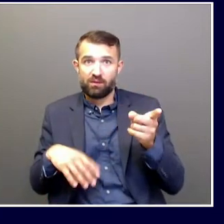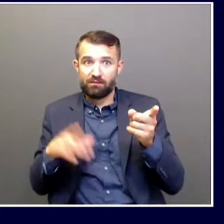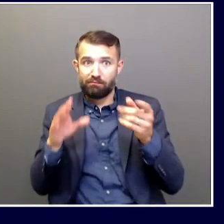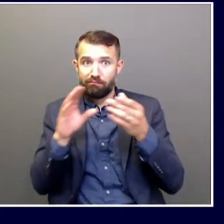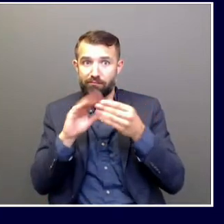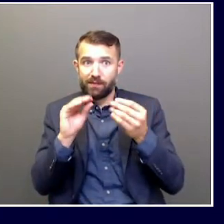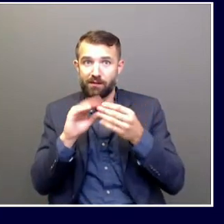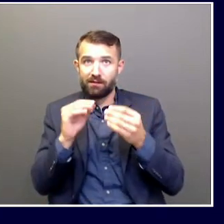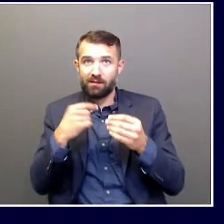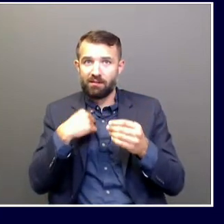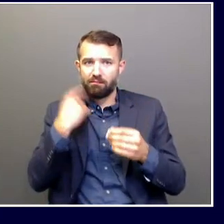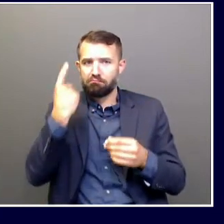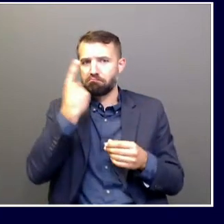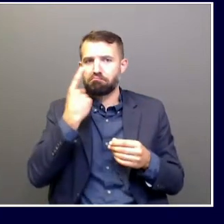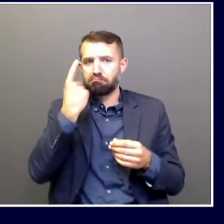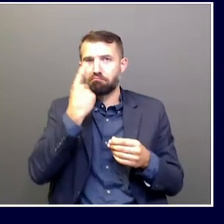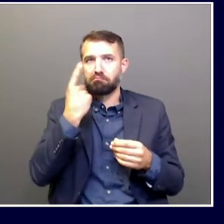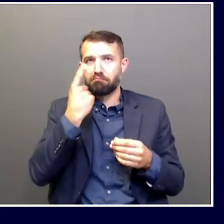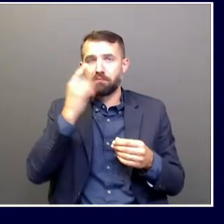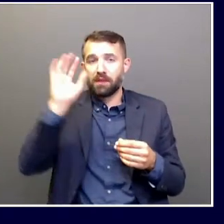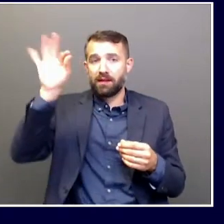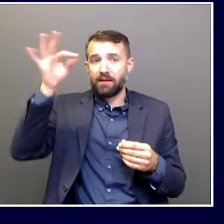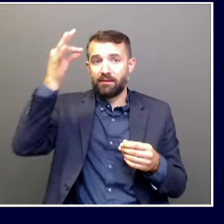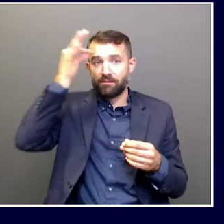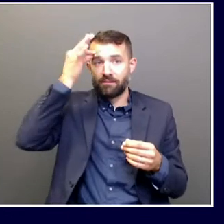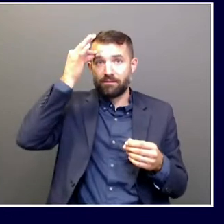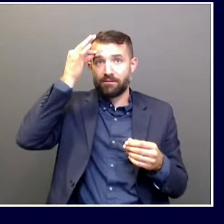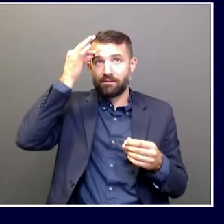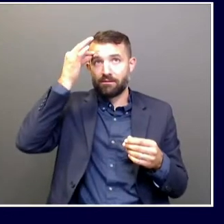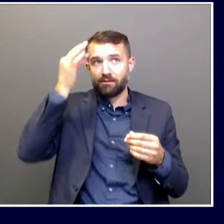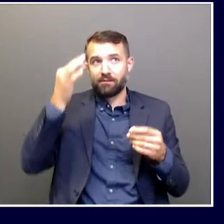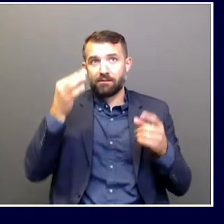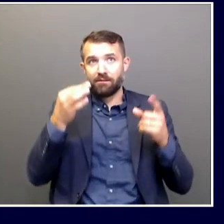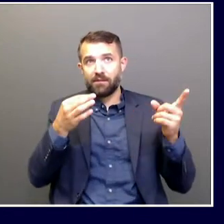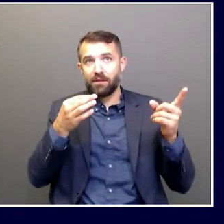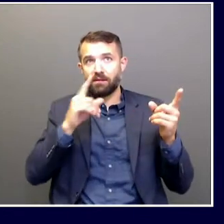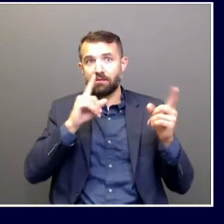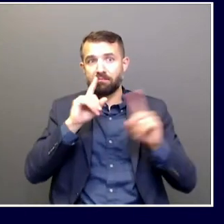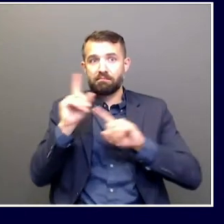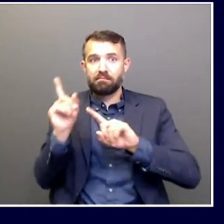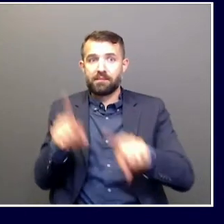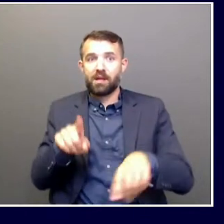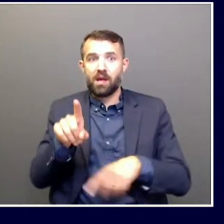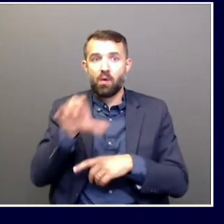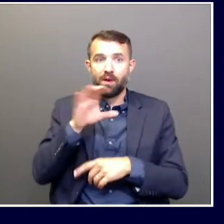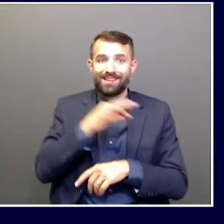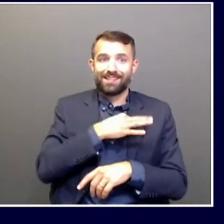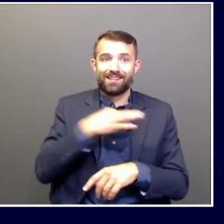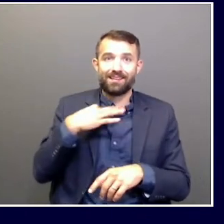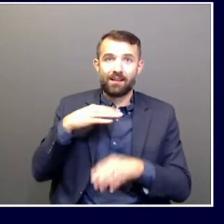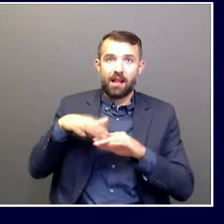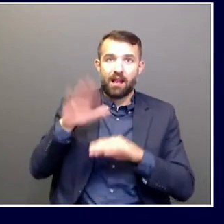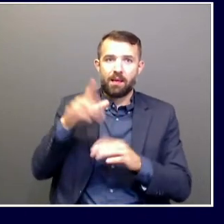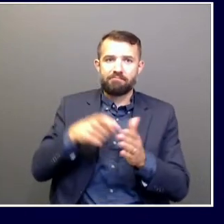mandate that's coming from the federal government apply to those schools as it does to lots of public workplaces?